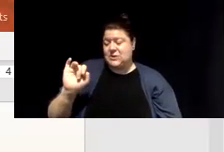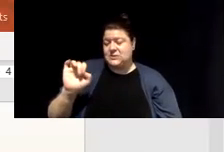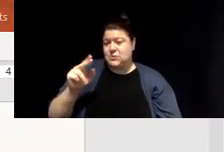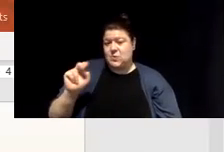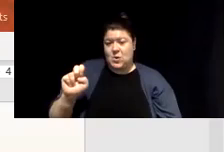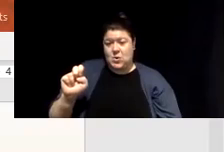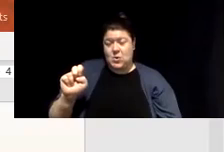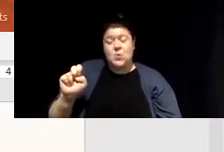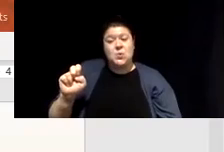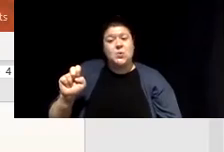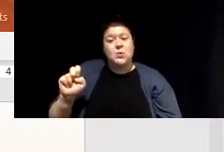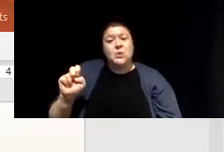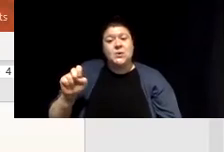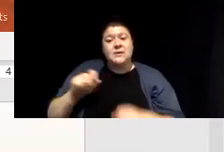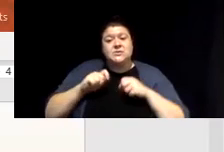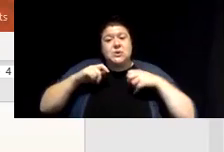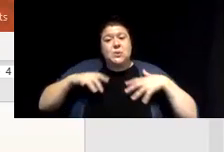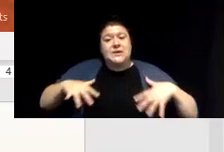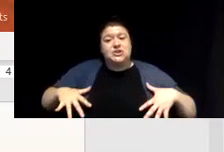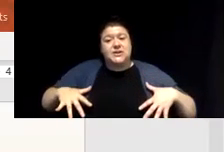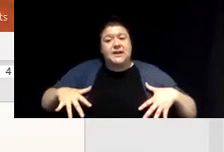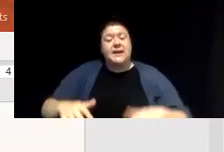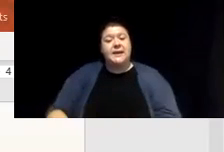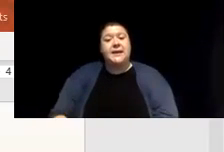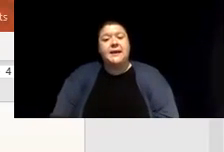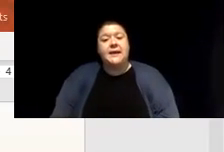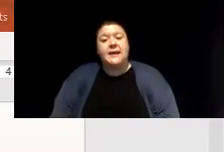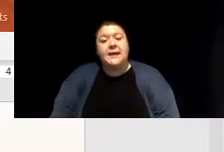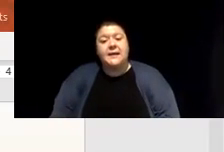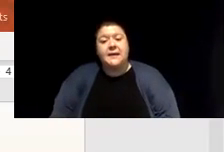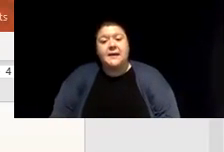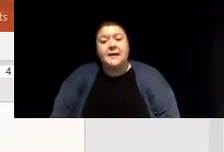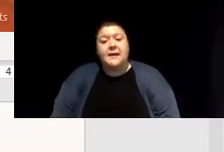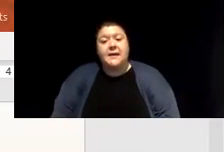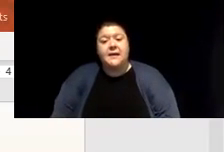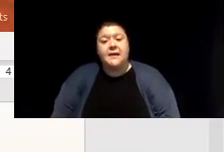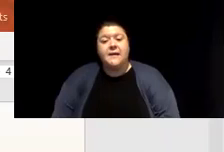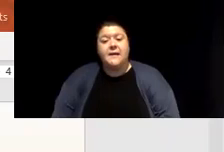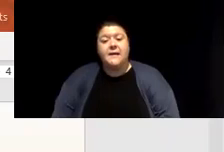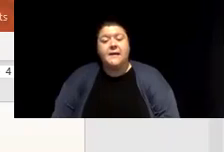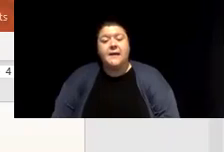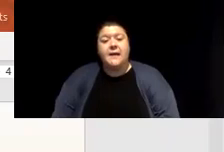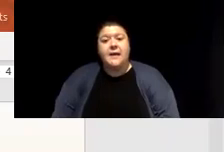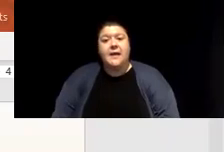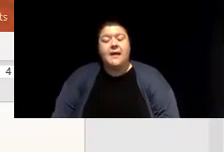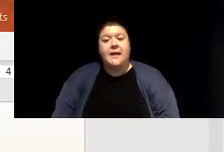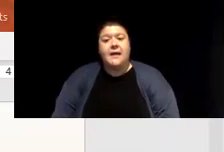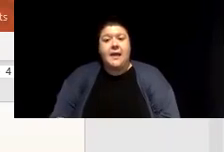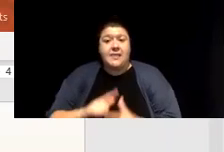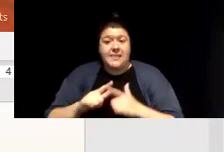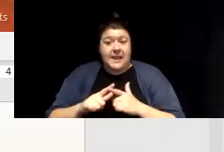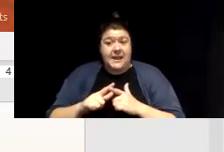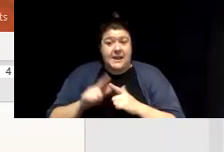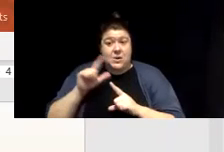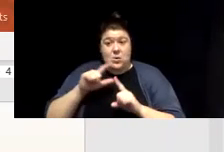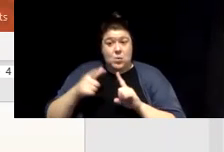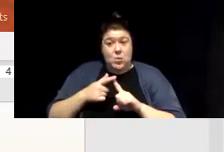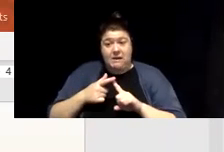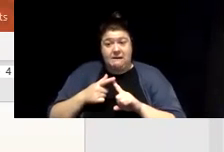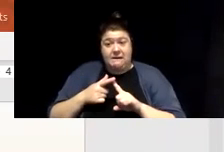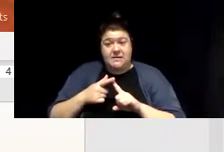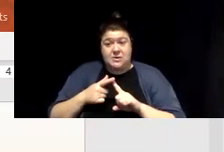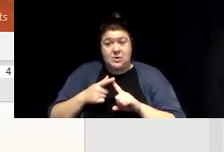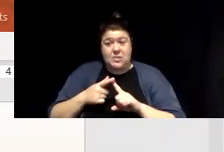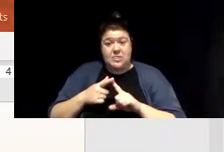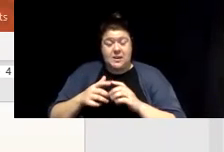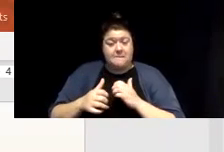And then when you're the most forceful or most assertive